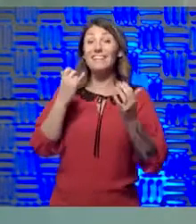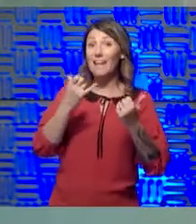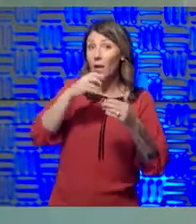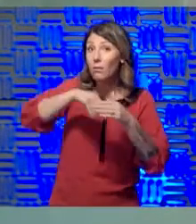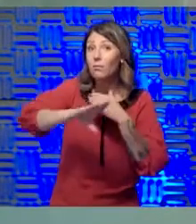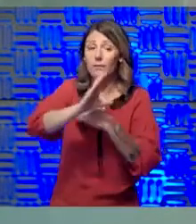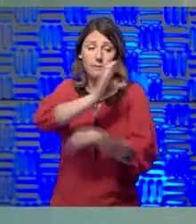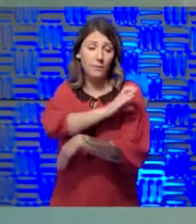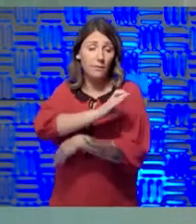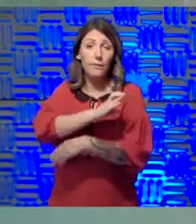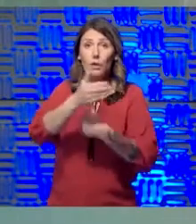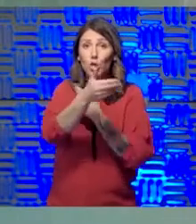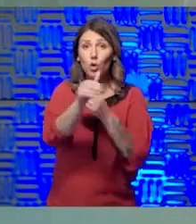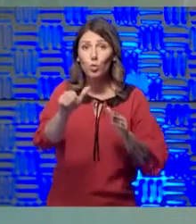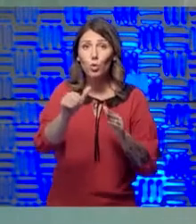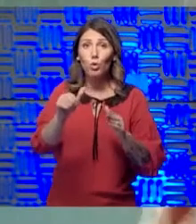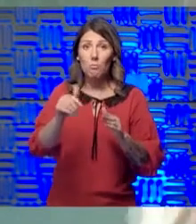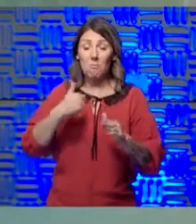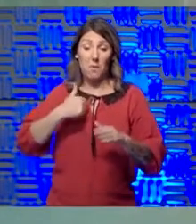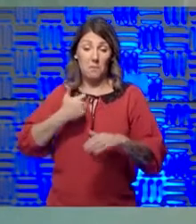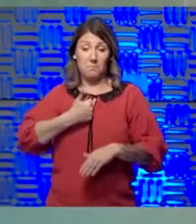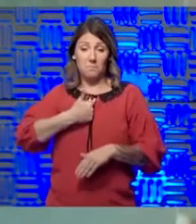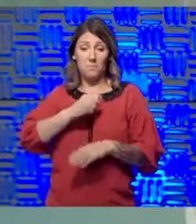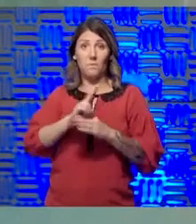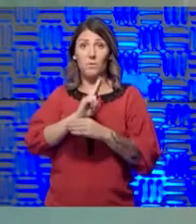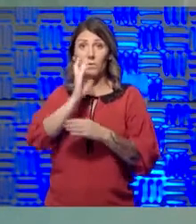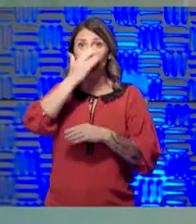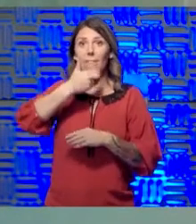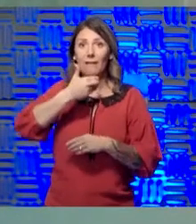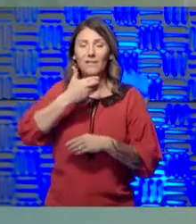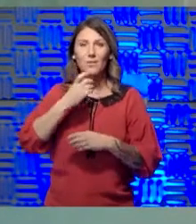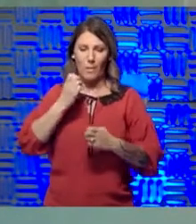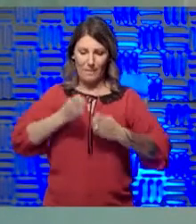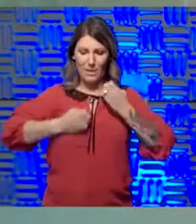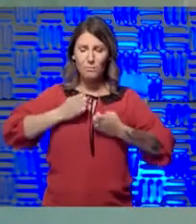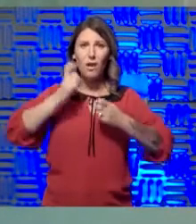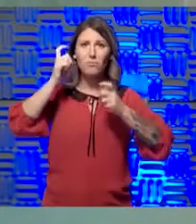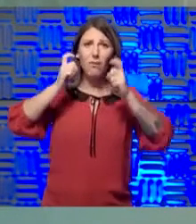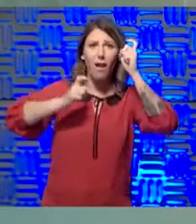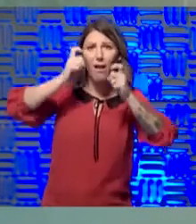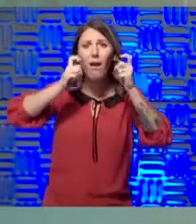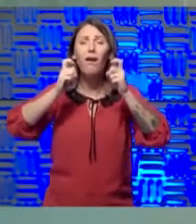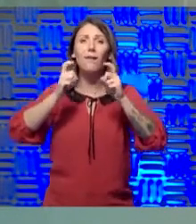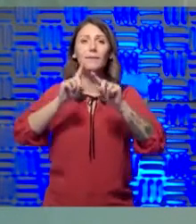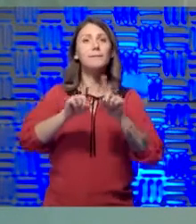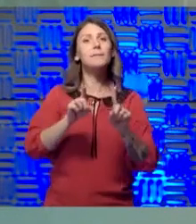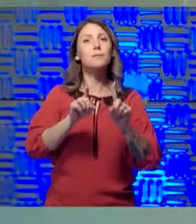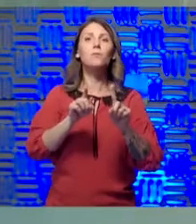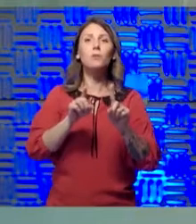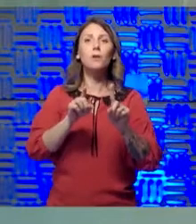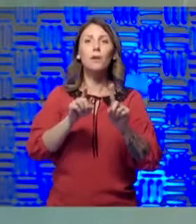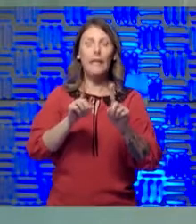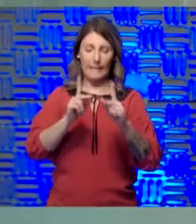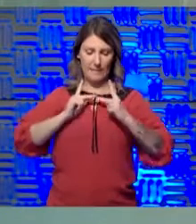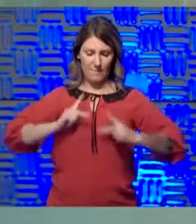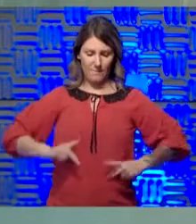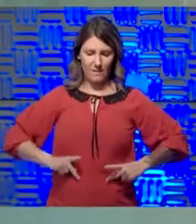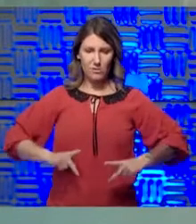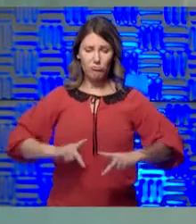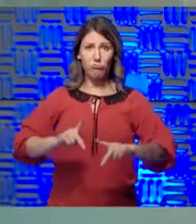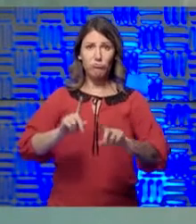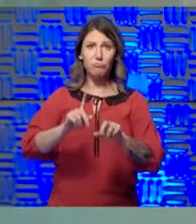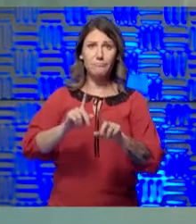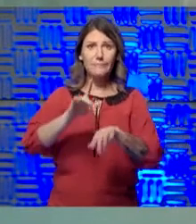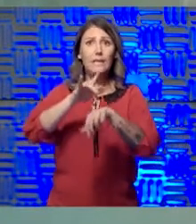have a mask on. And so that expression, the emotion within the face is much different. The physical touch is much